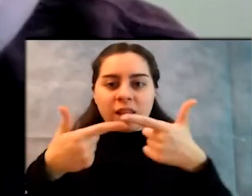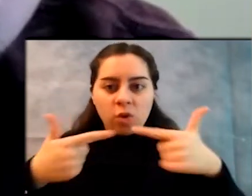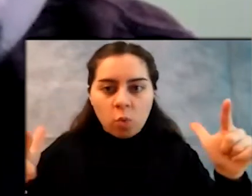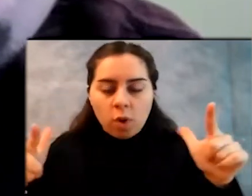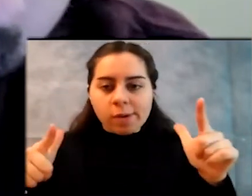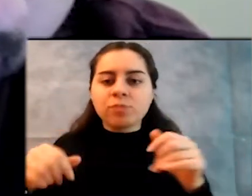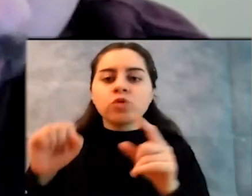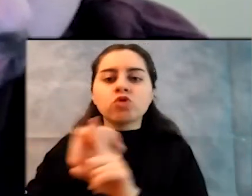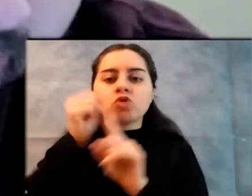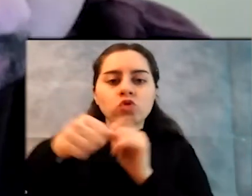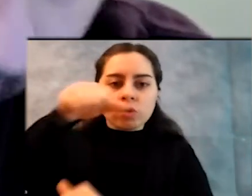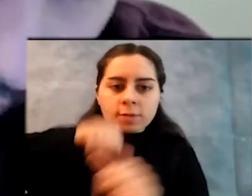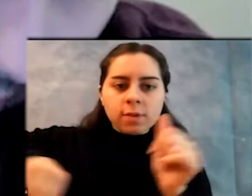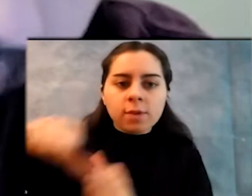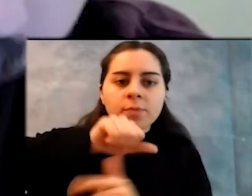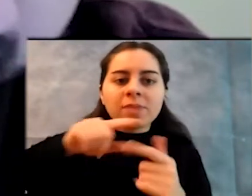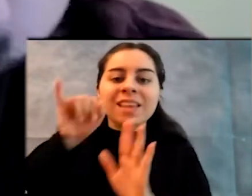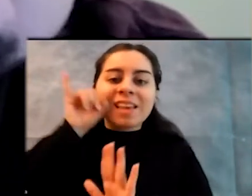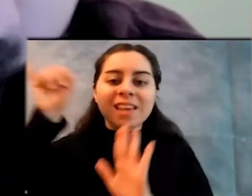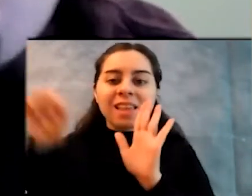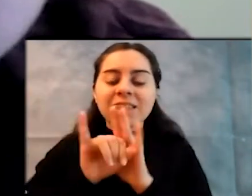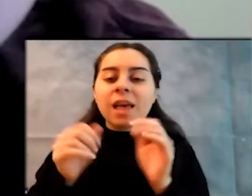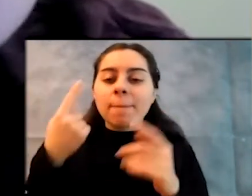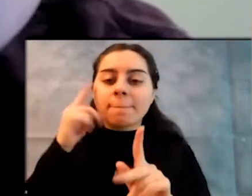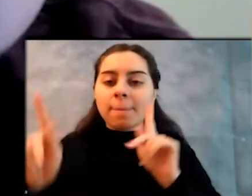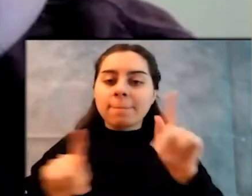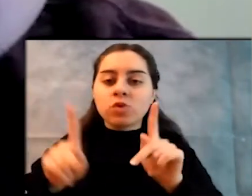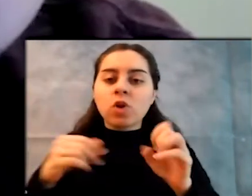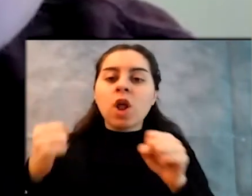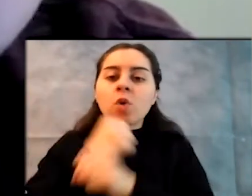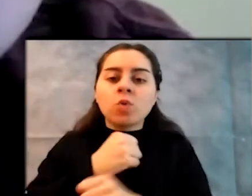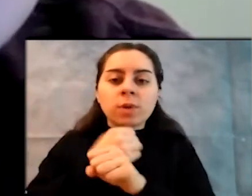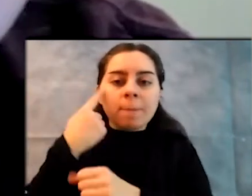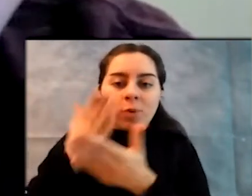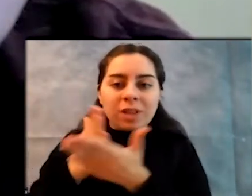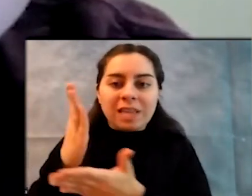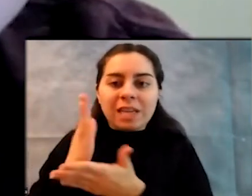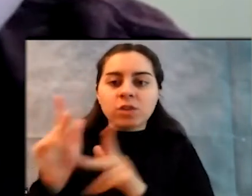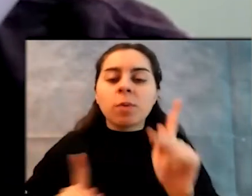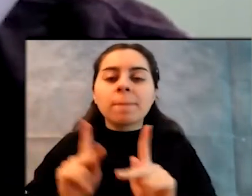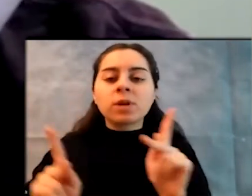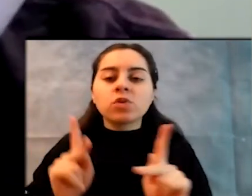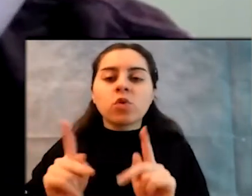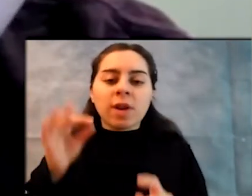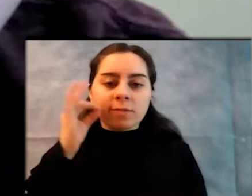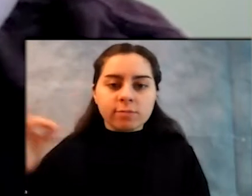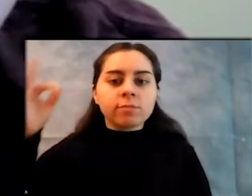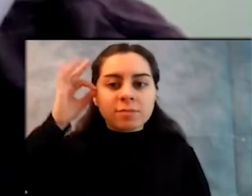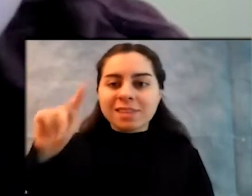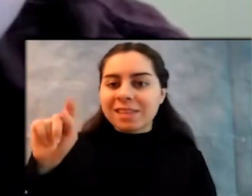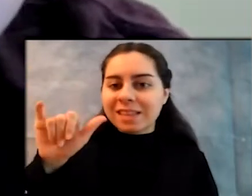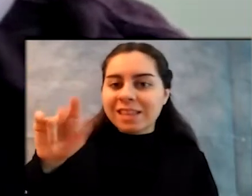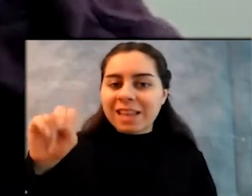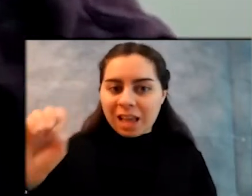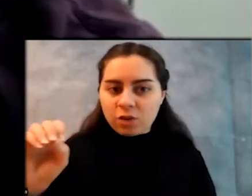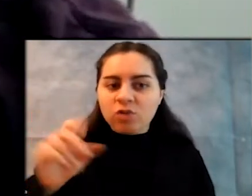within Puerto Rico Taino Activism by Sharina Feliciano Santos. A